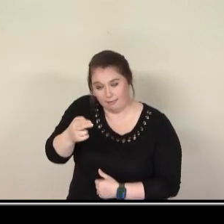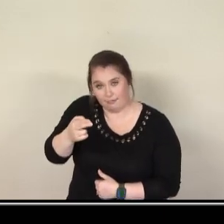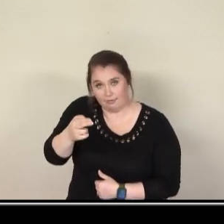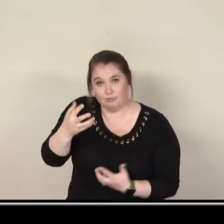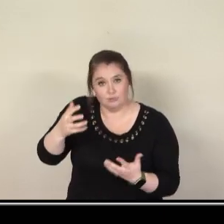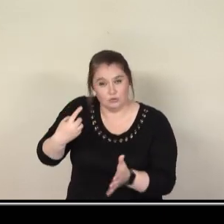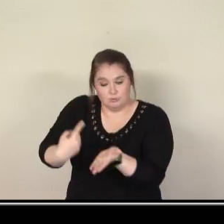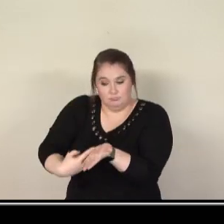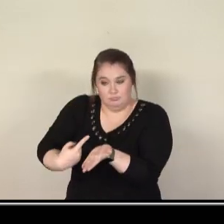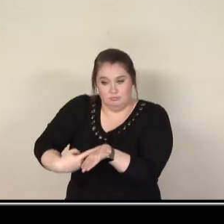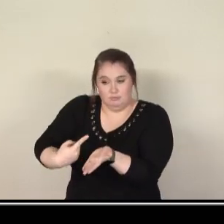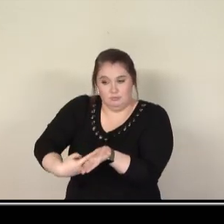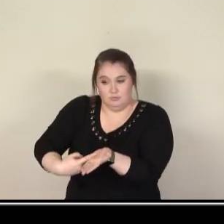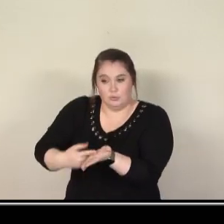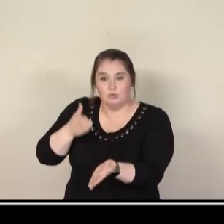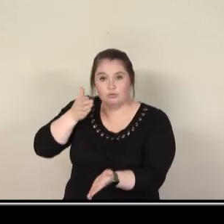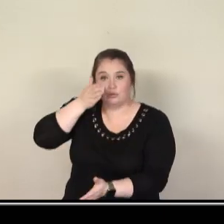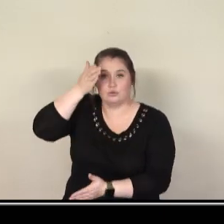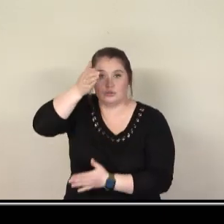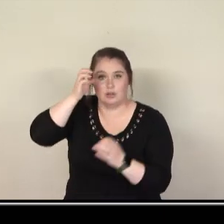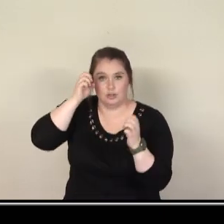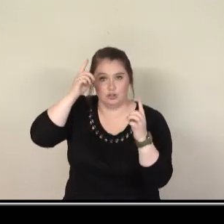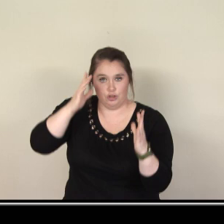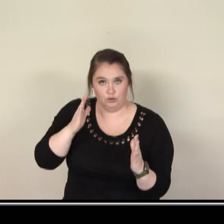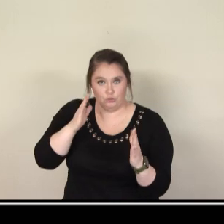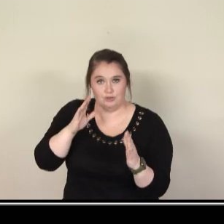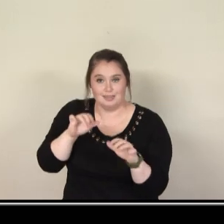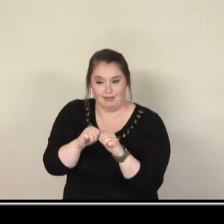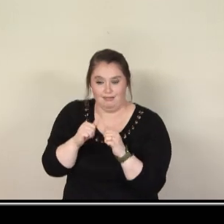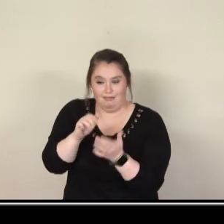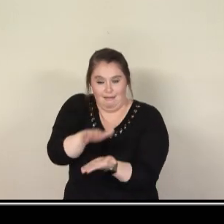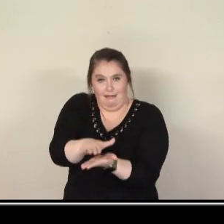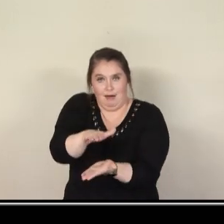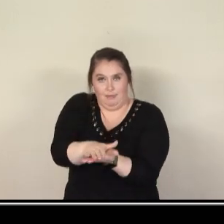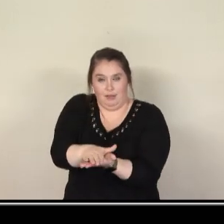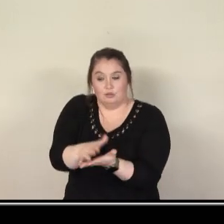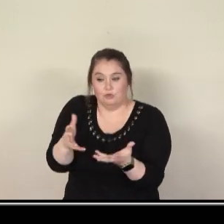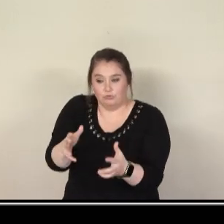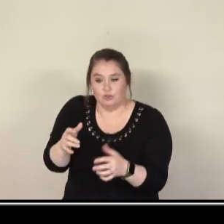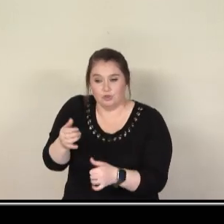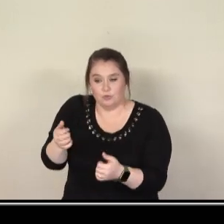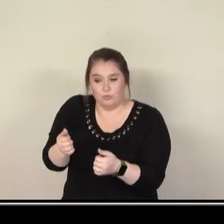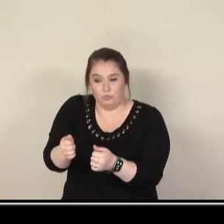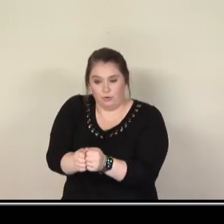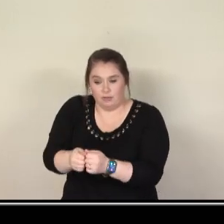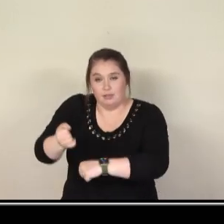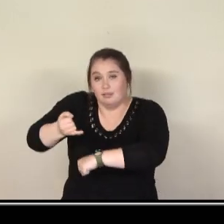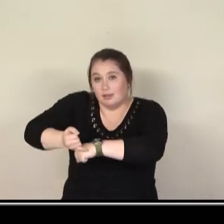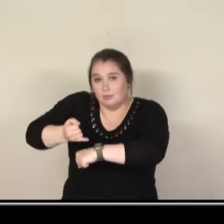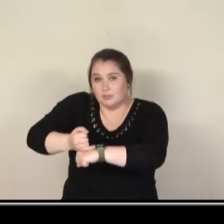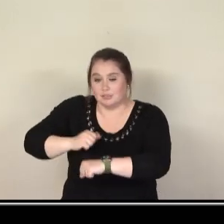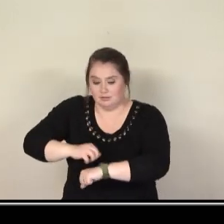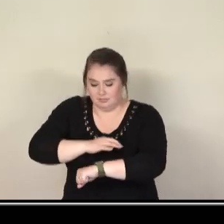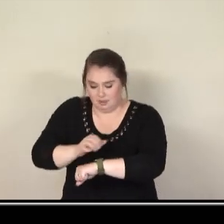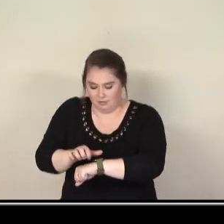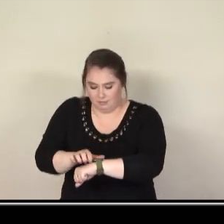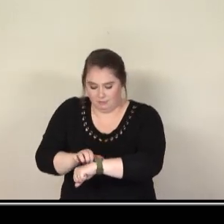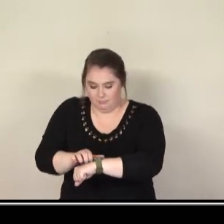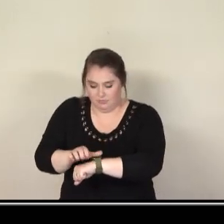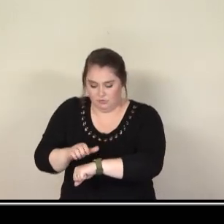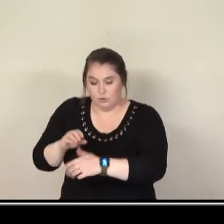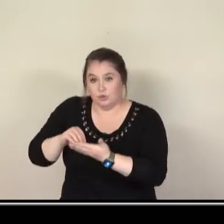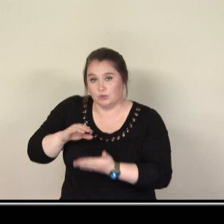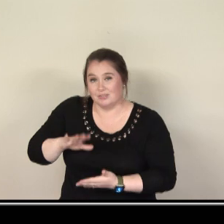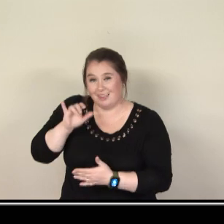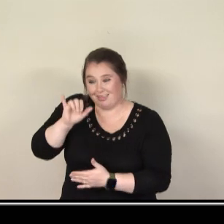with the Future Educators Academy. and so through discussions with the campus and with the staff and the students and